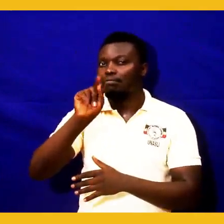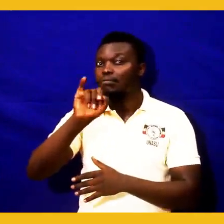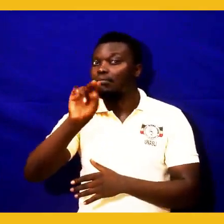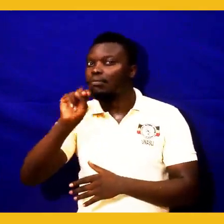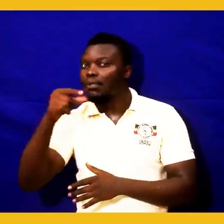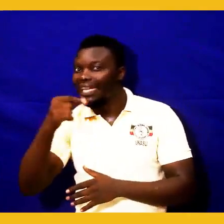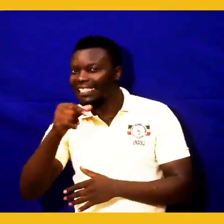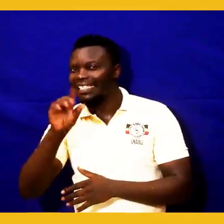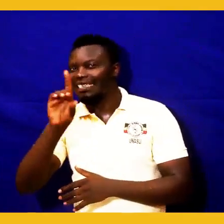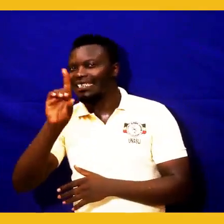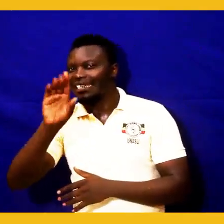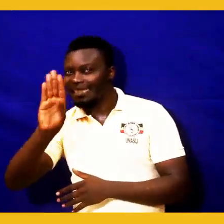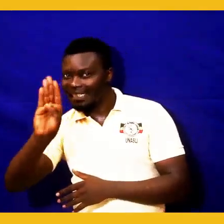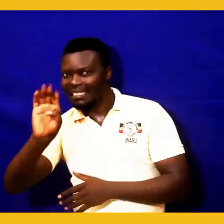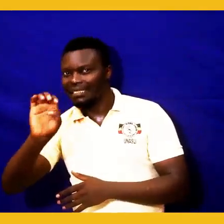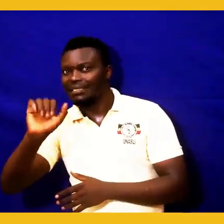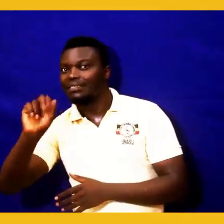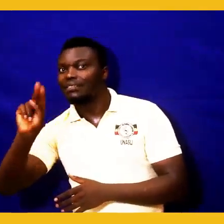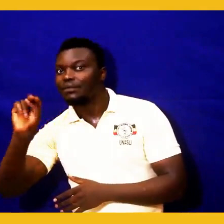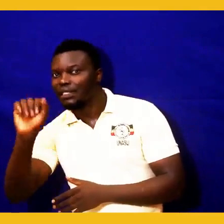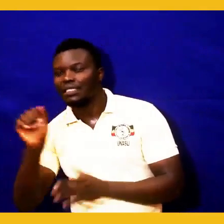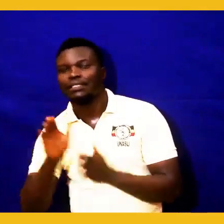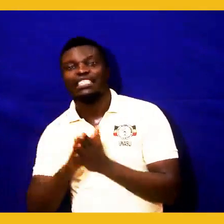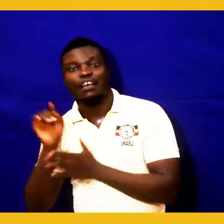And the answer is